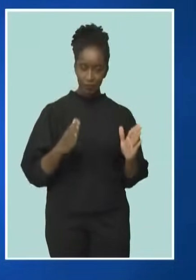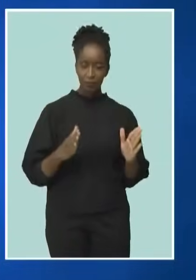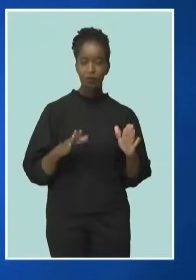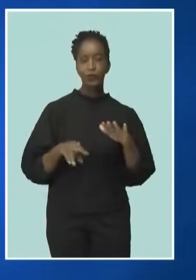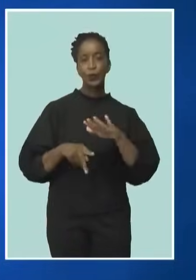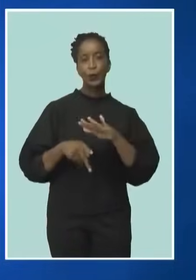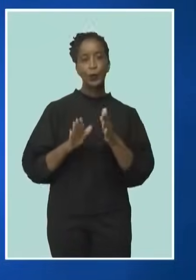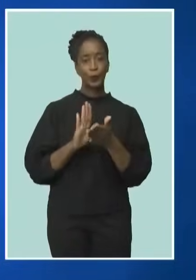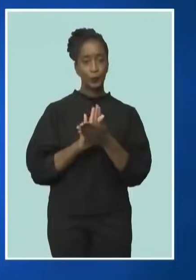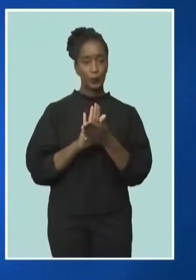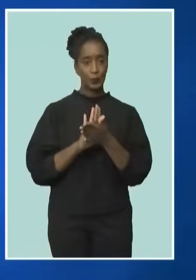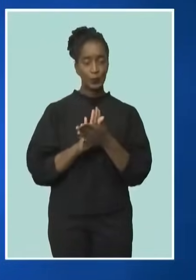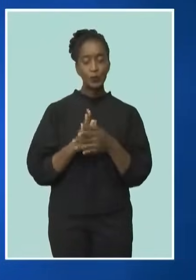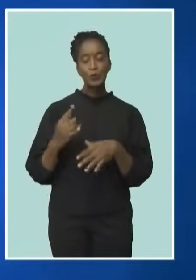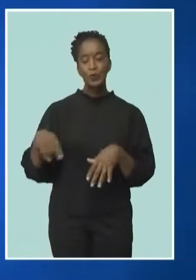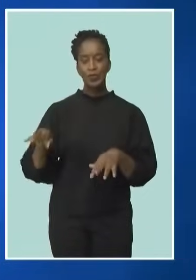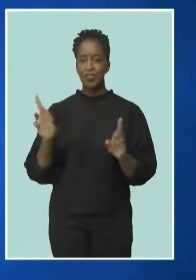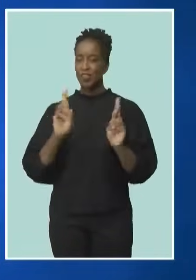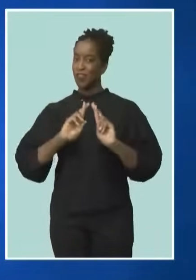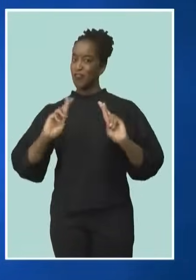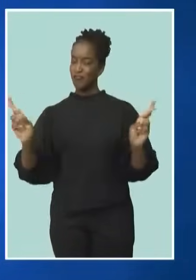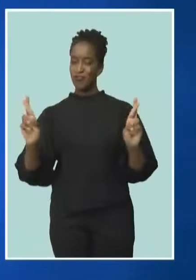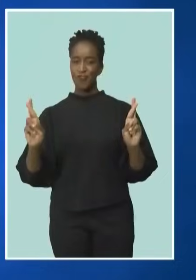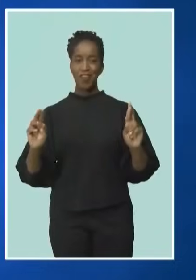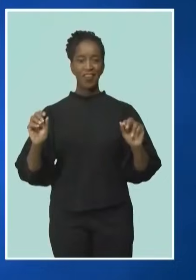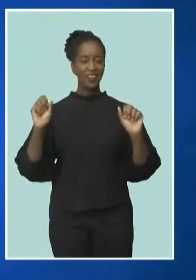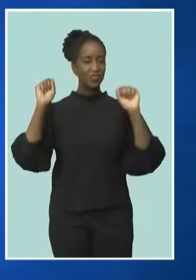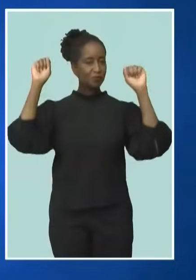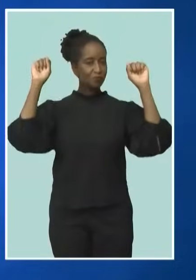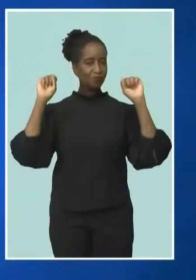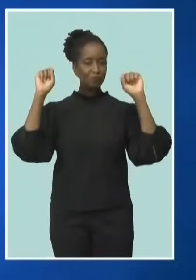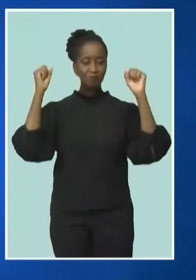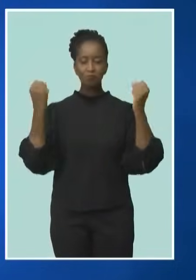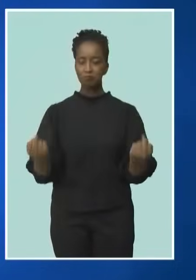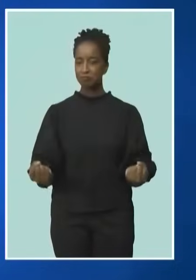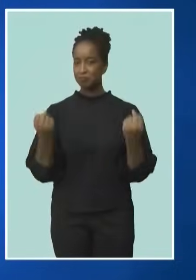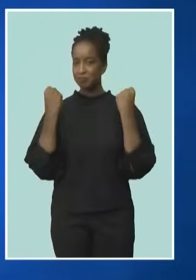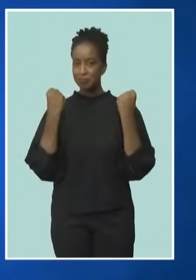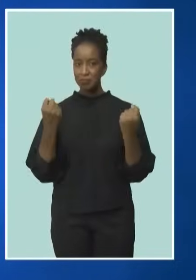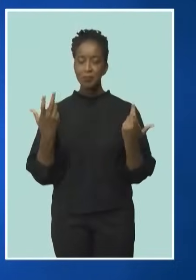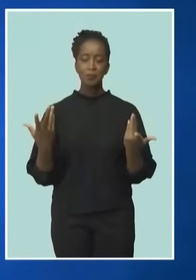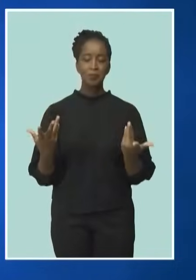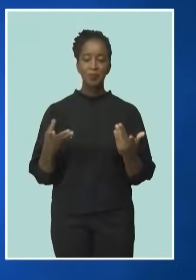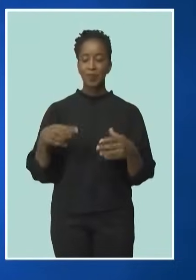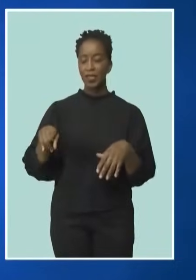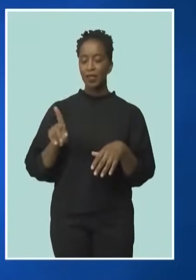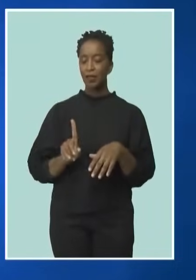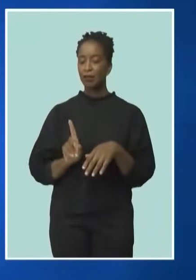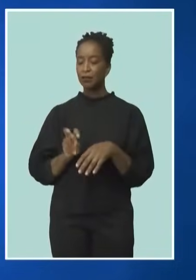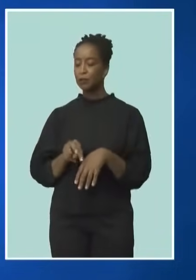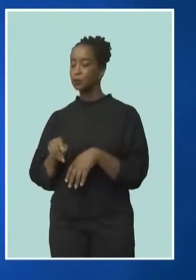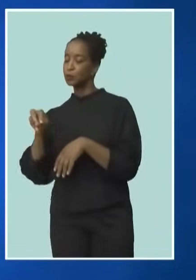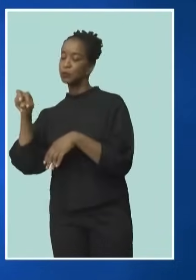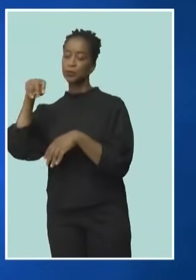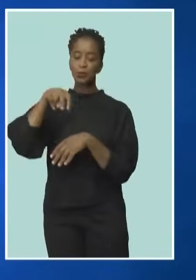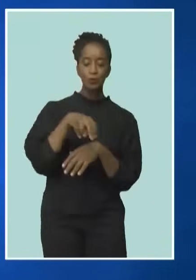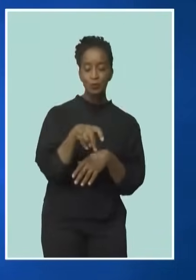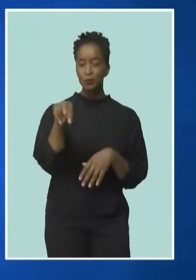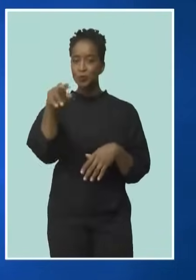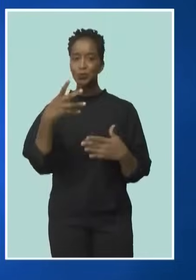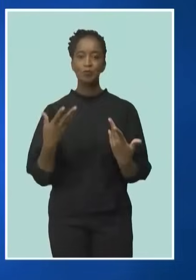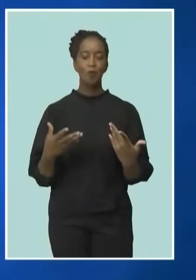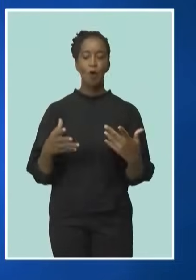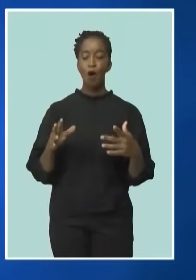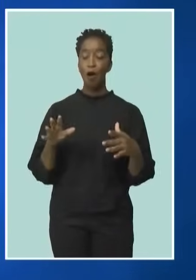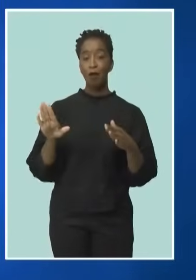fittingly dressed in comfortable clothes and shoes to get active. Whether participating in an obstacle course, working out to the sound of